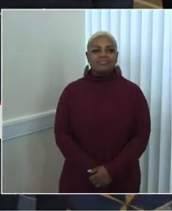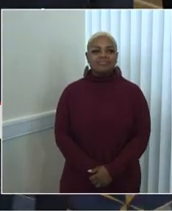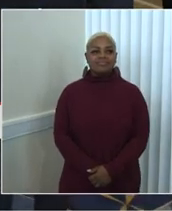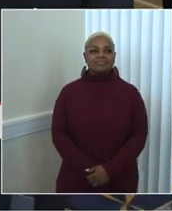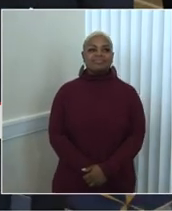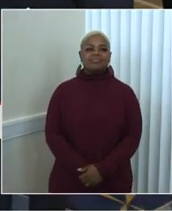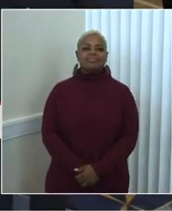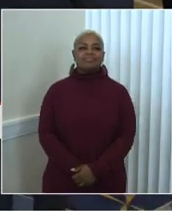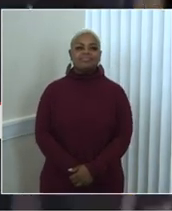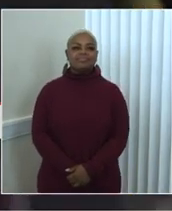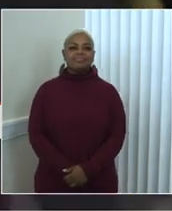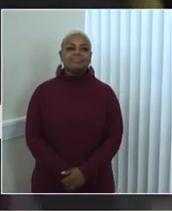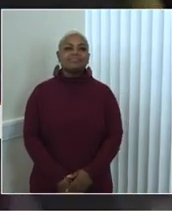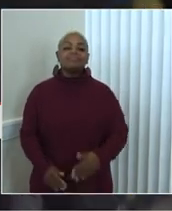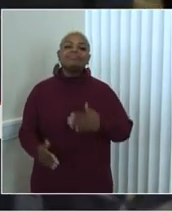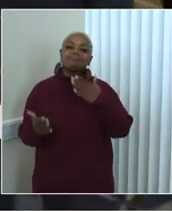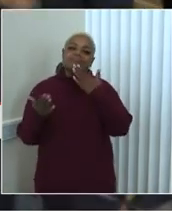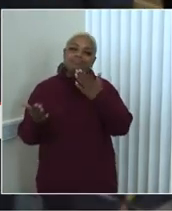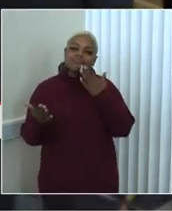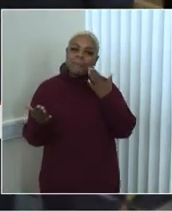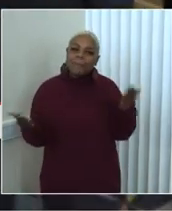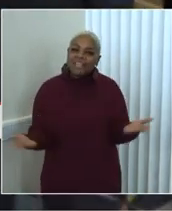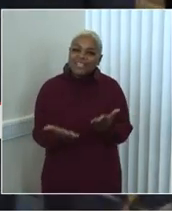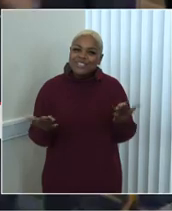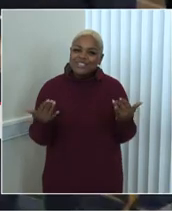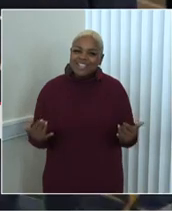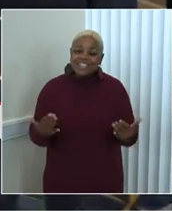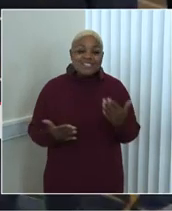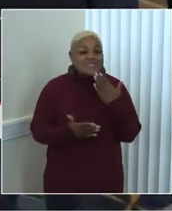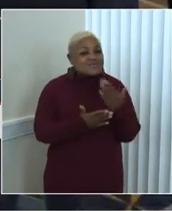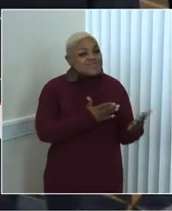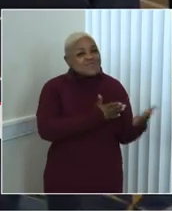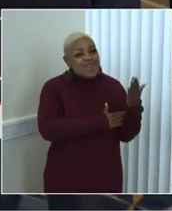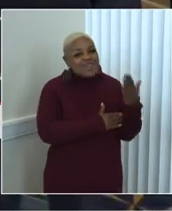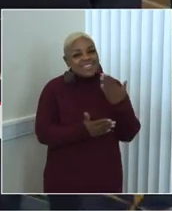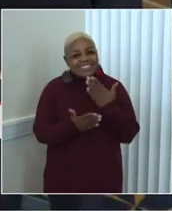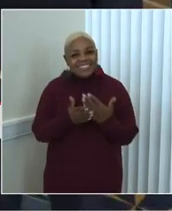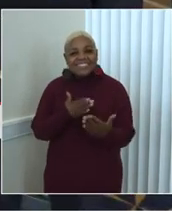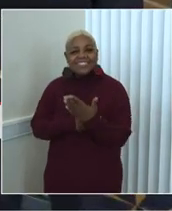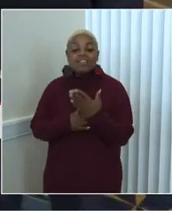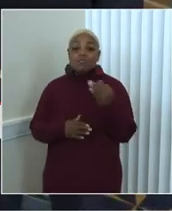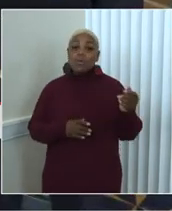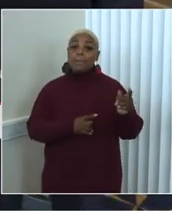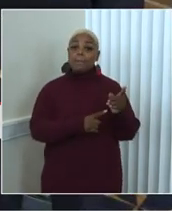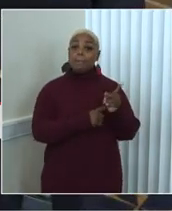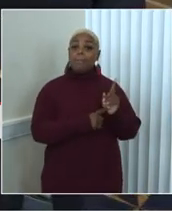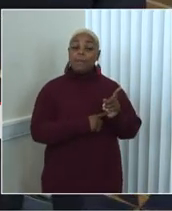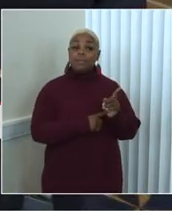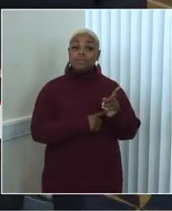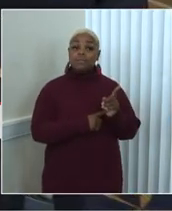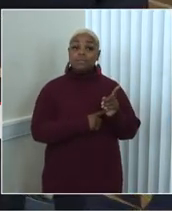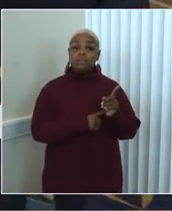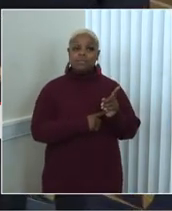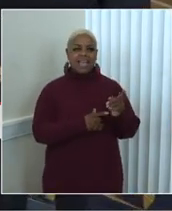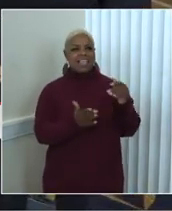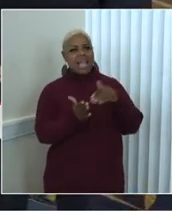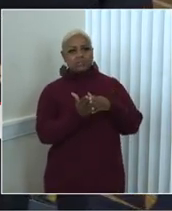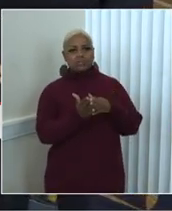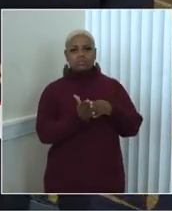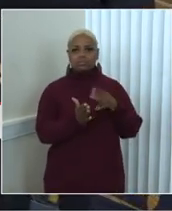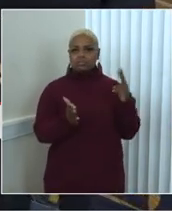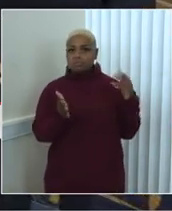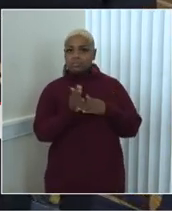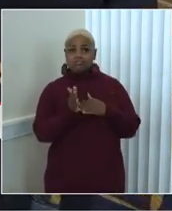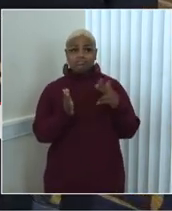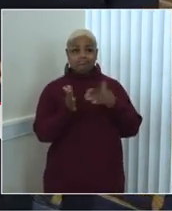Good to go. Thanks everybody for being here. Good morning. In a few moments, thousands of law enforcement officers and